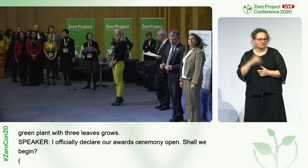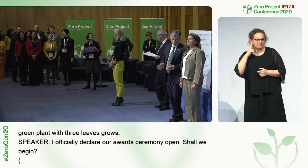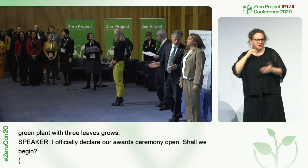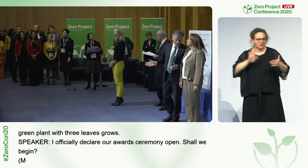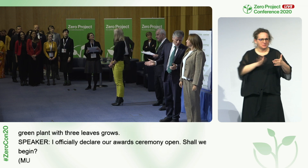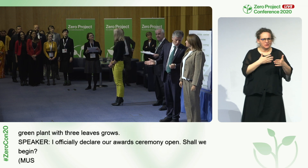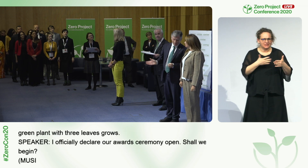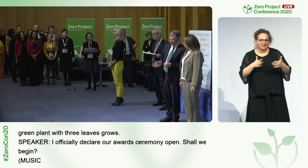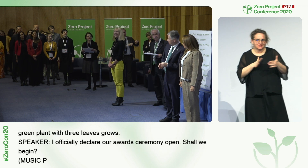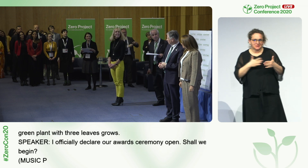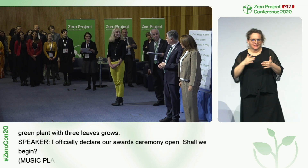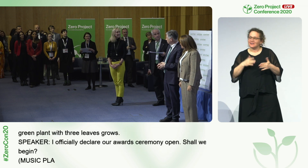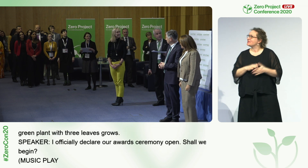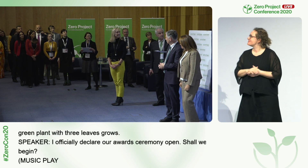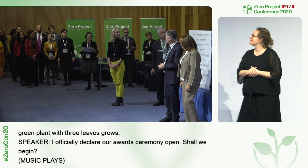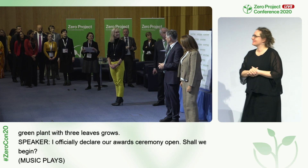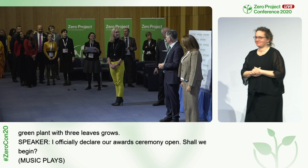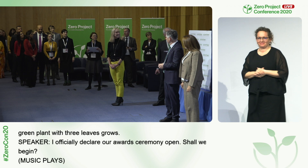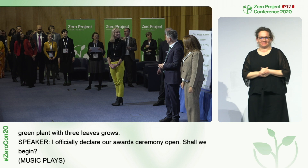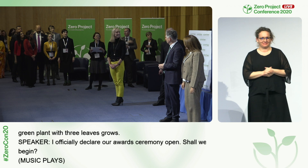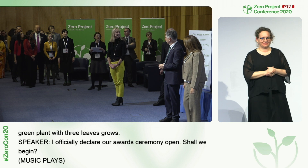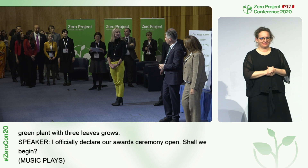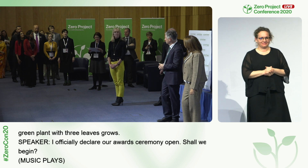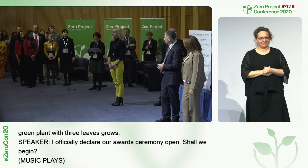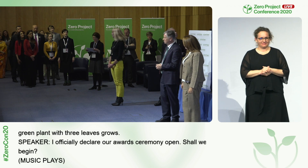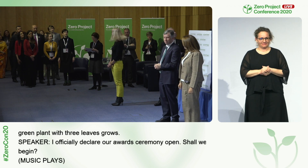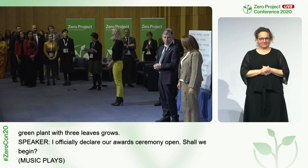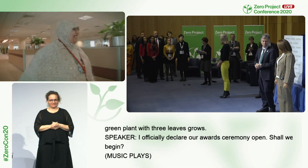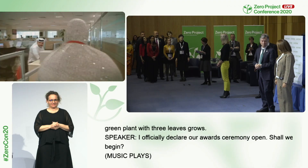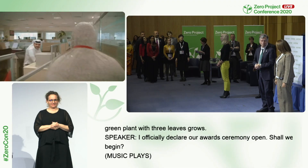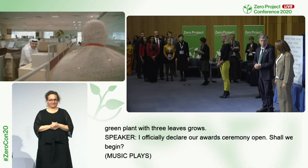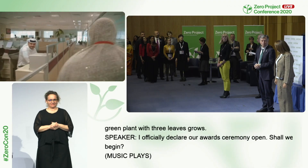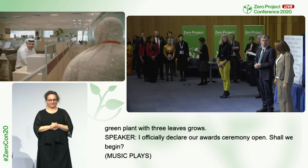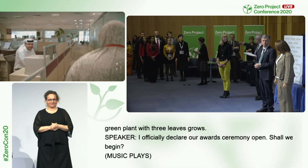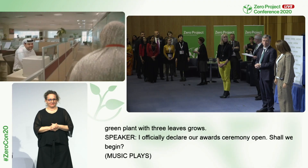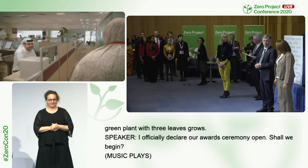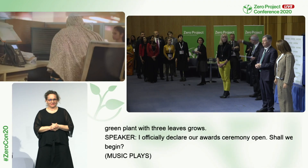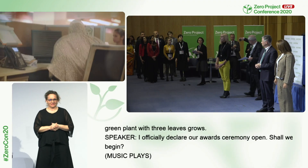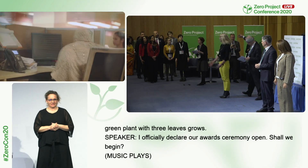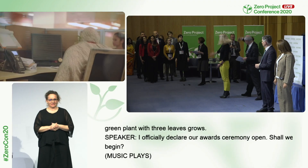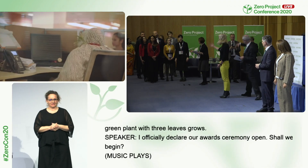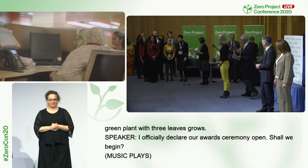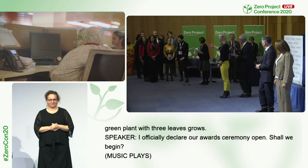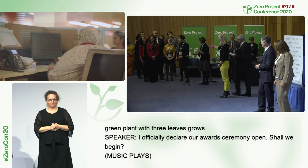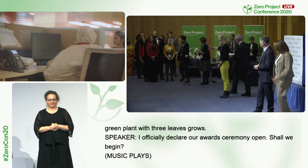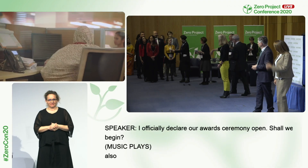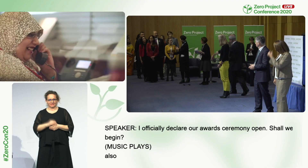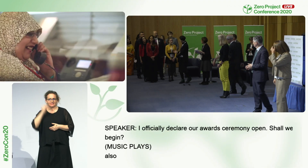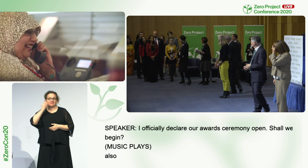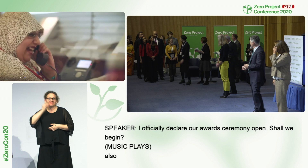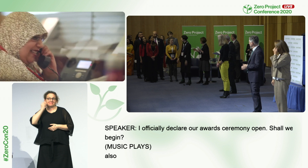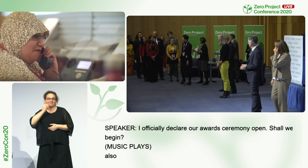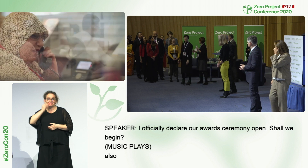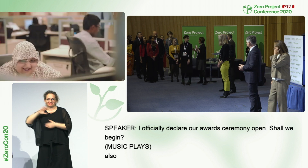To the Madrasa Center from the United Arab Emirates and the Pride Program, also an impact transfer participant. The